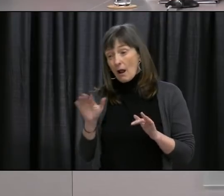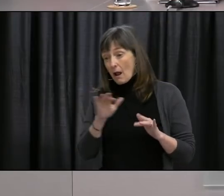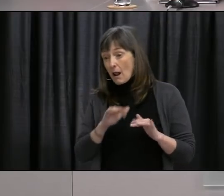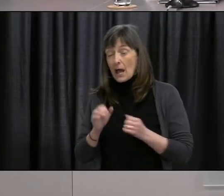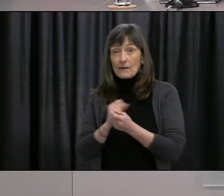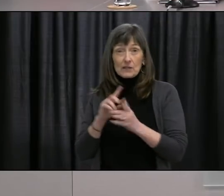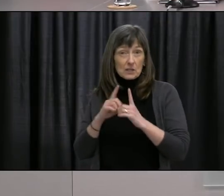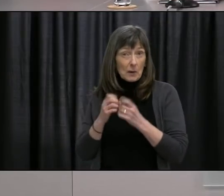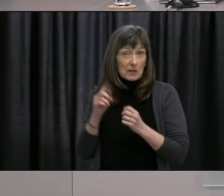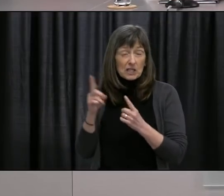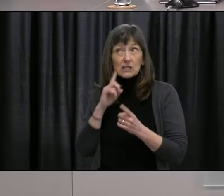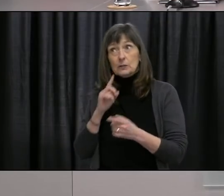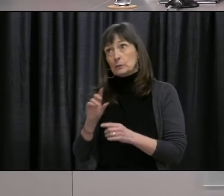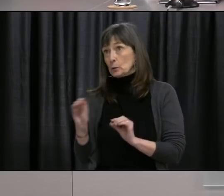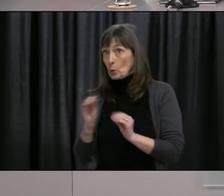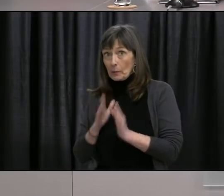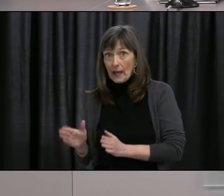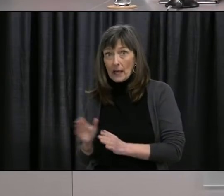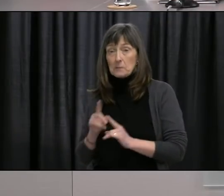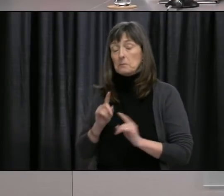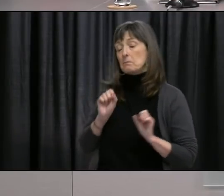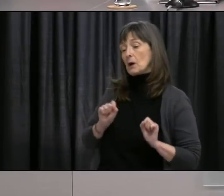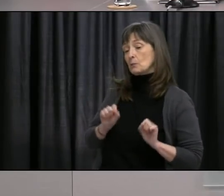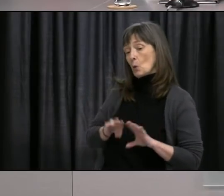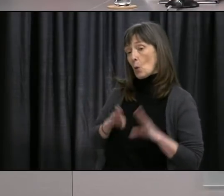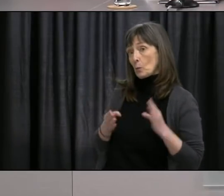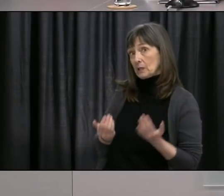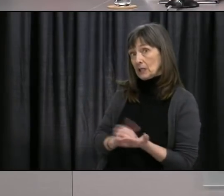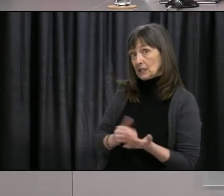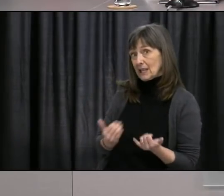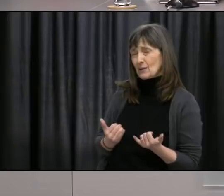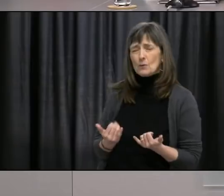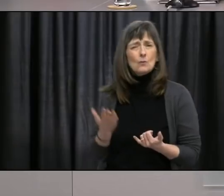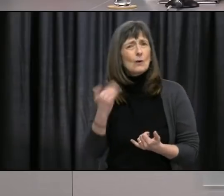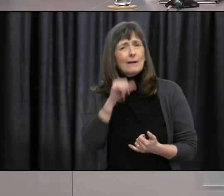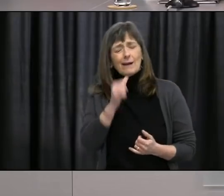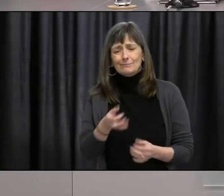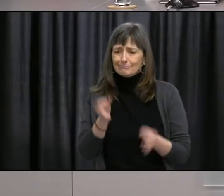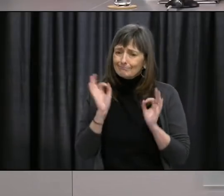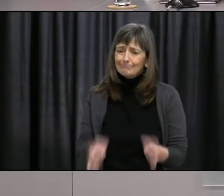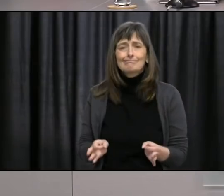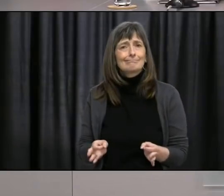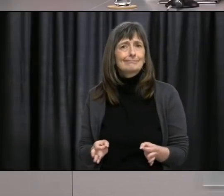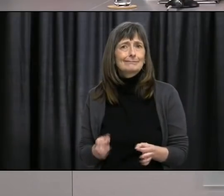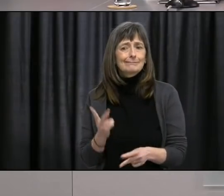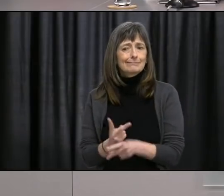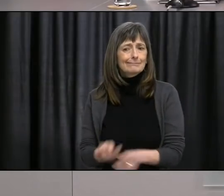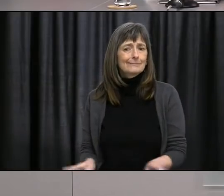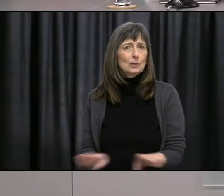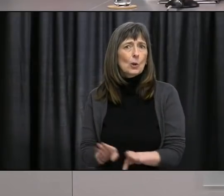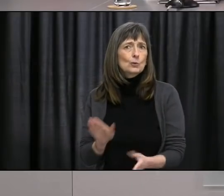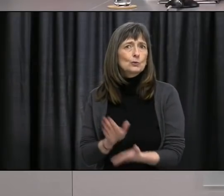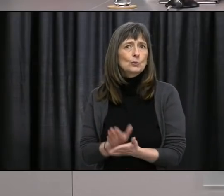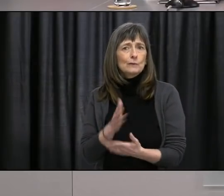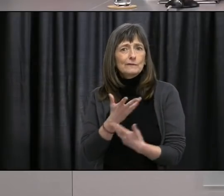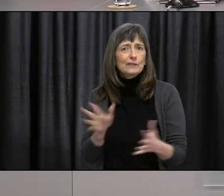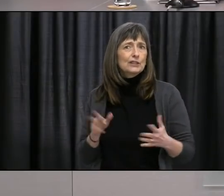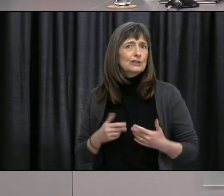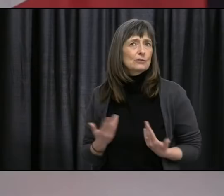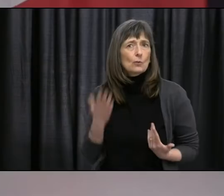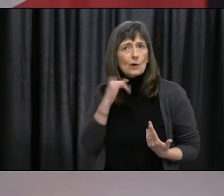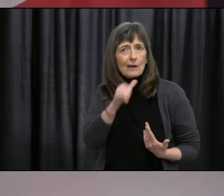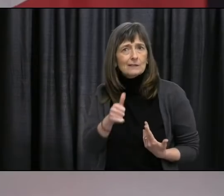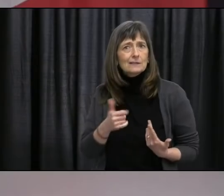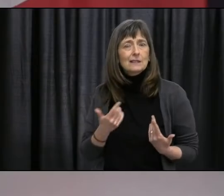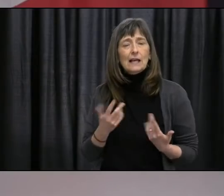point to no return. So I guess, why have we not just made the firm decision to outright keep schools closed for the year with this plan that's in place and